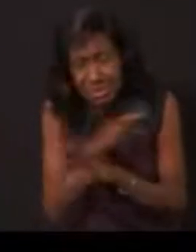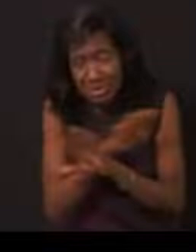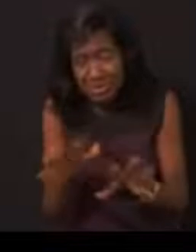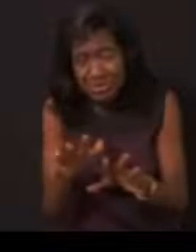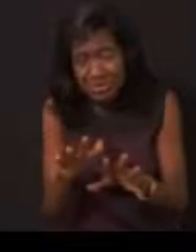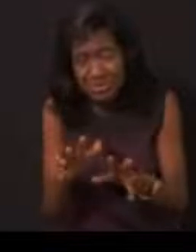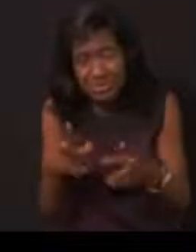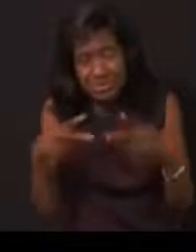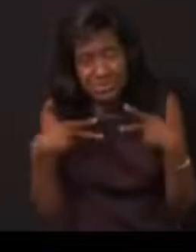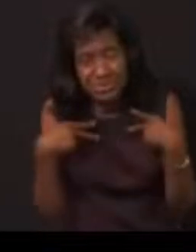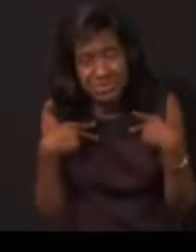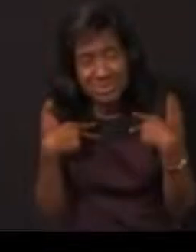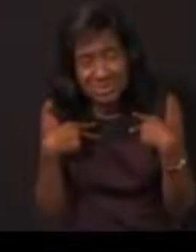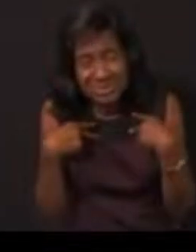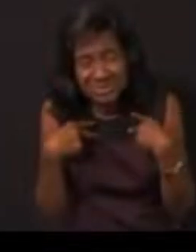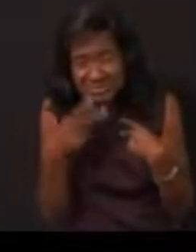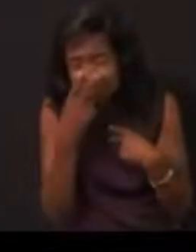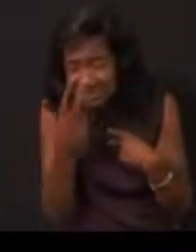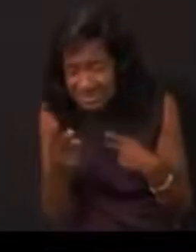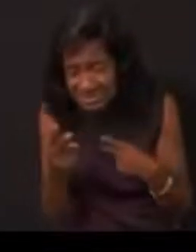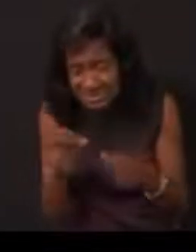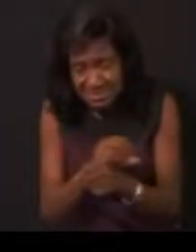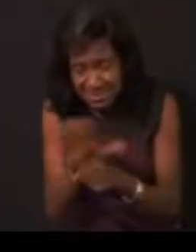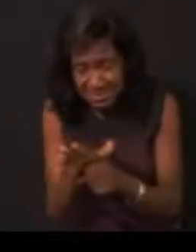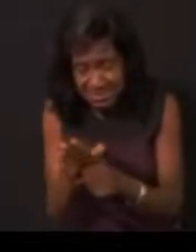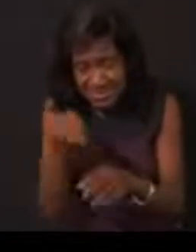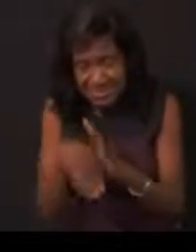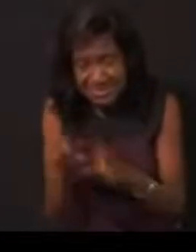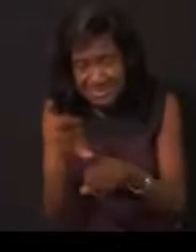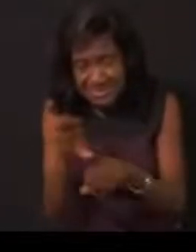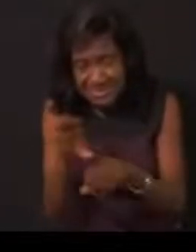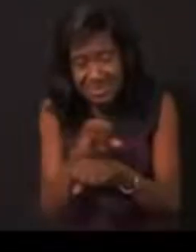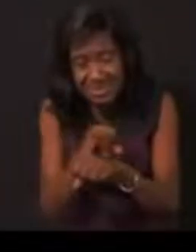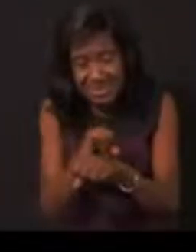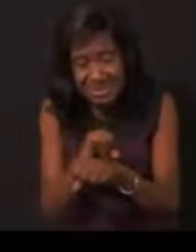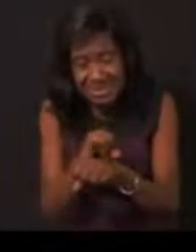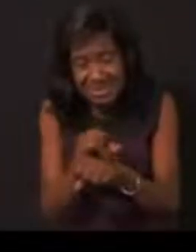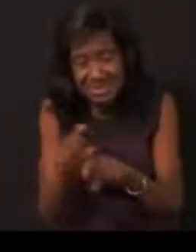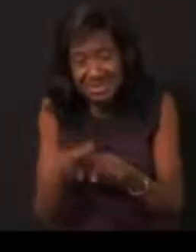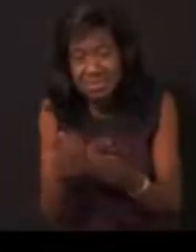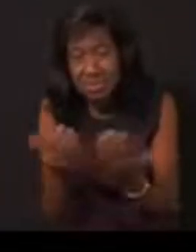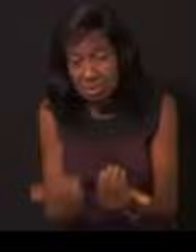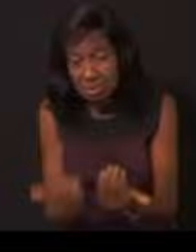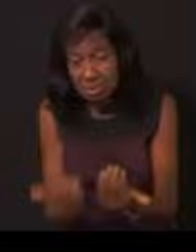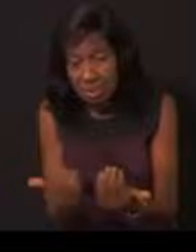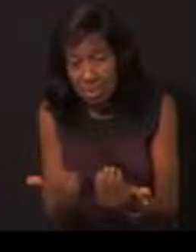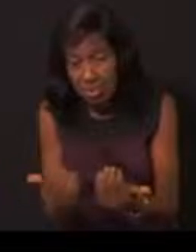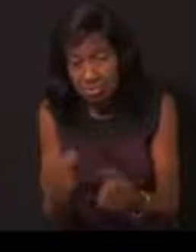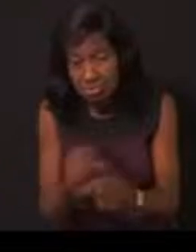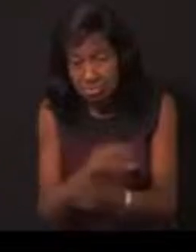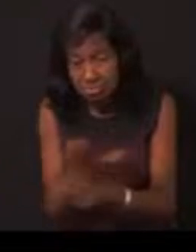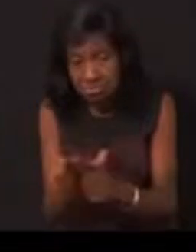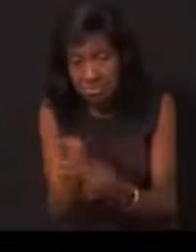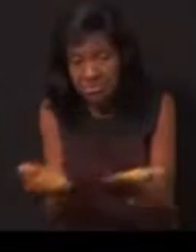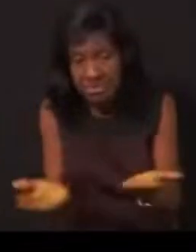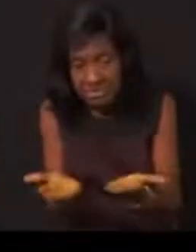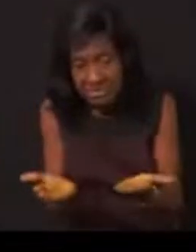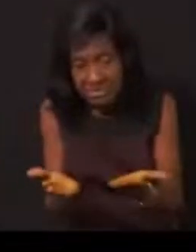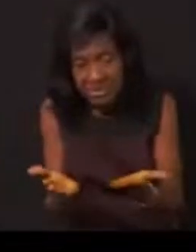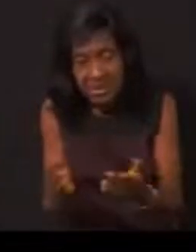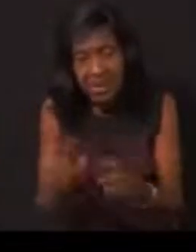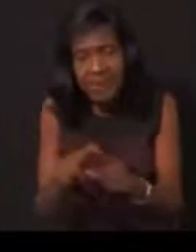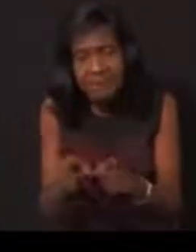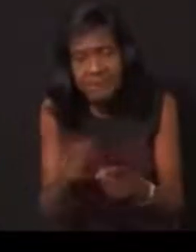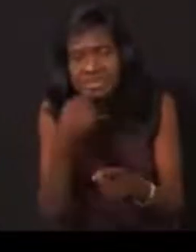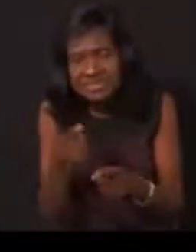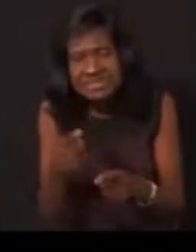face the virus, but we know that that is not the case, and now we have it here. But as the Premier said, I do believe that our experience